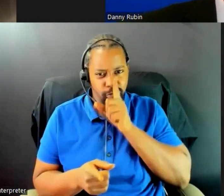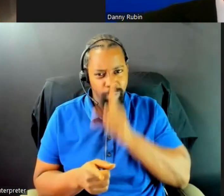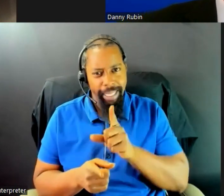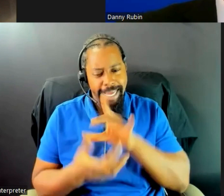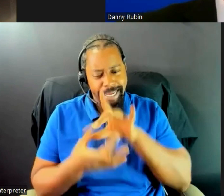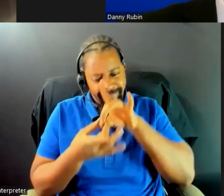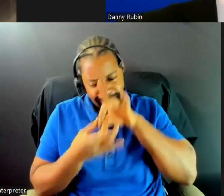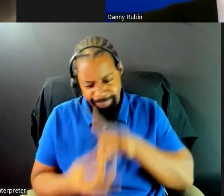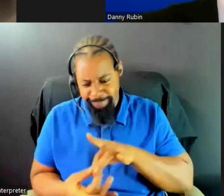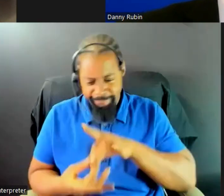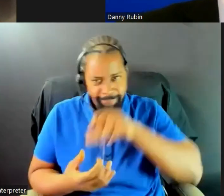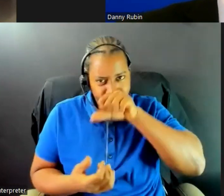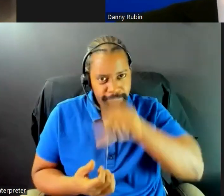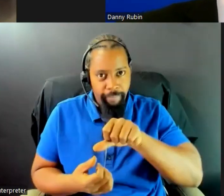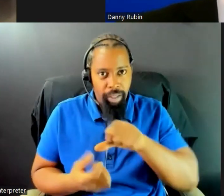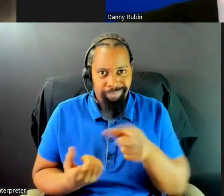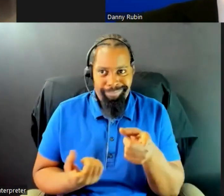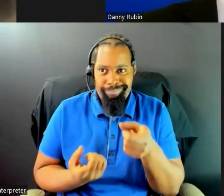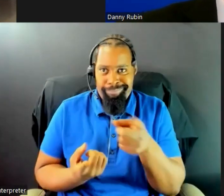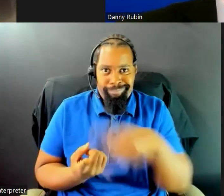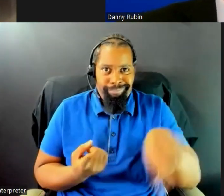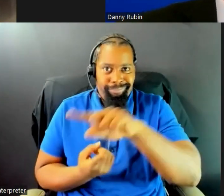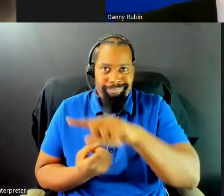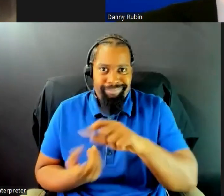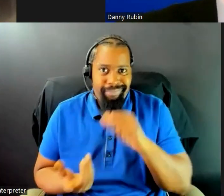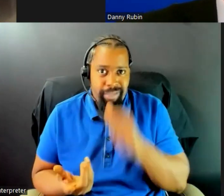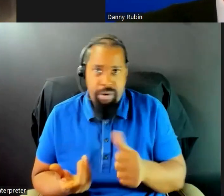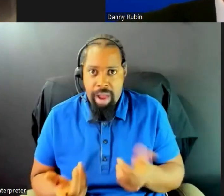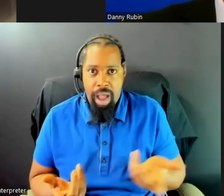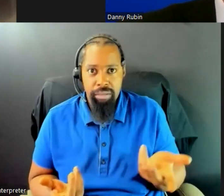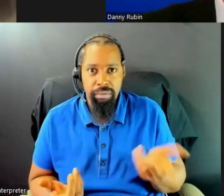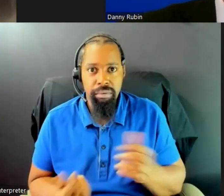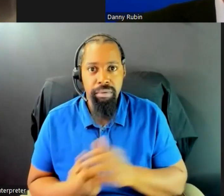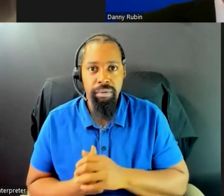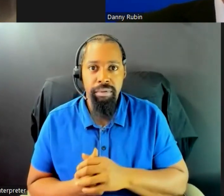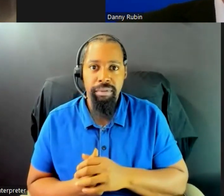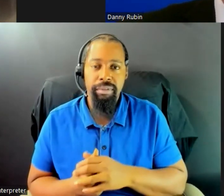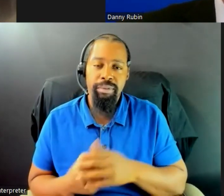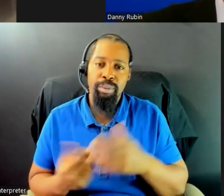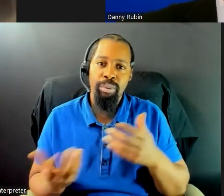is not to be taken for granted. And that's